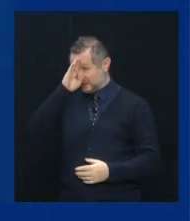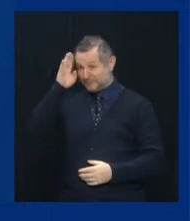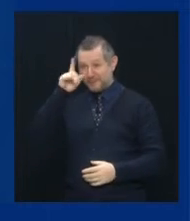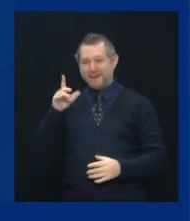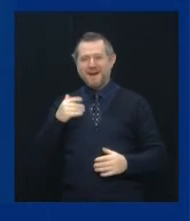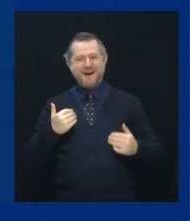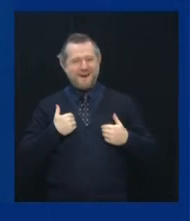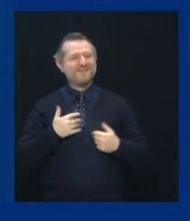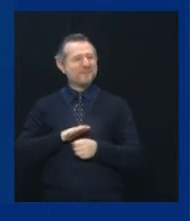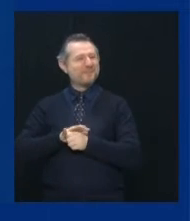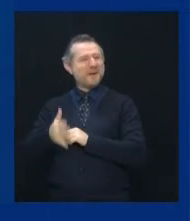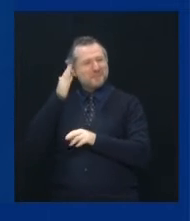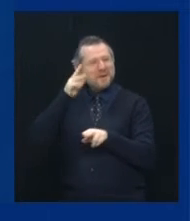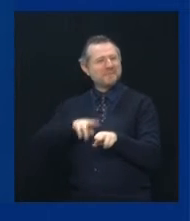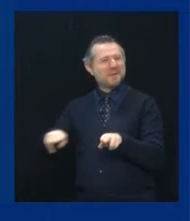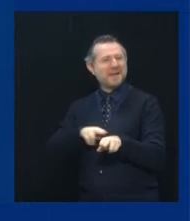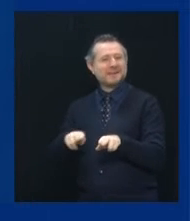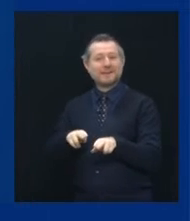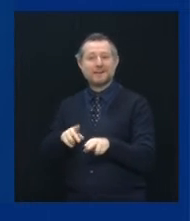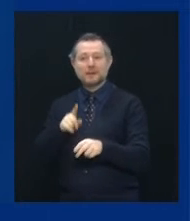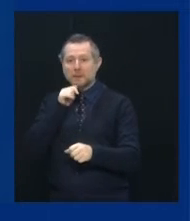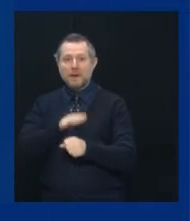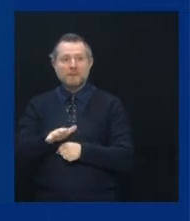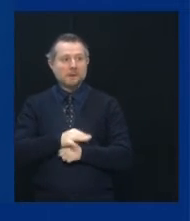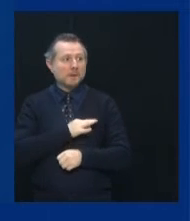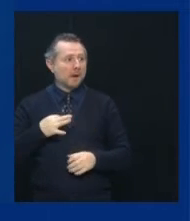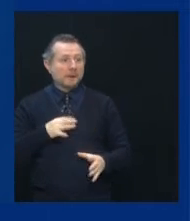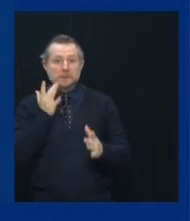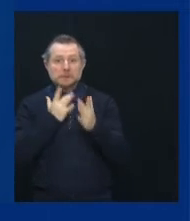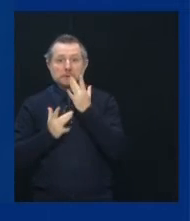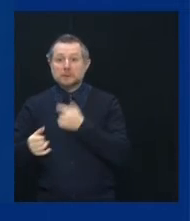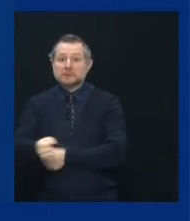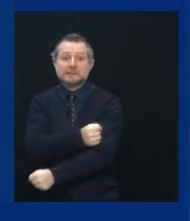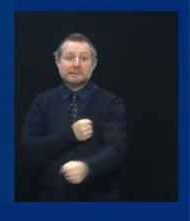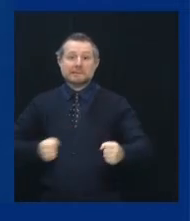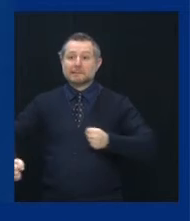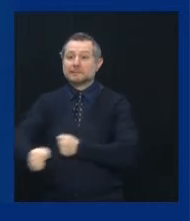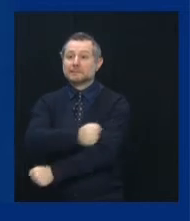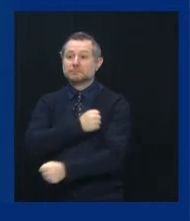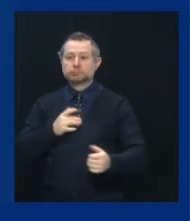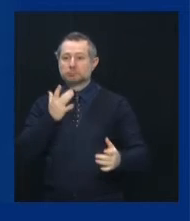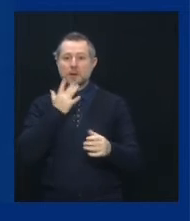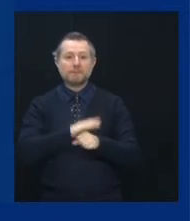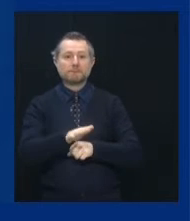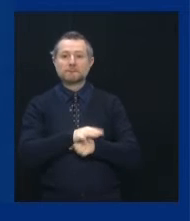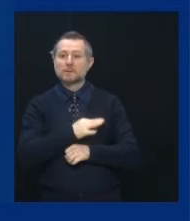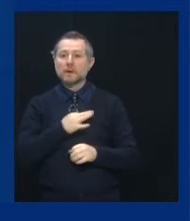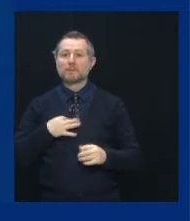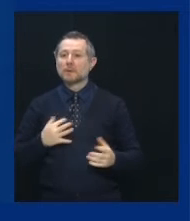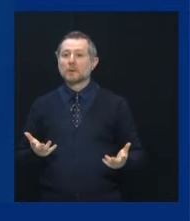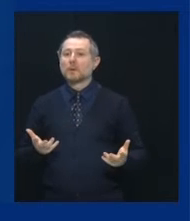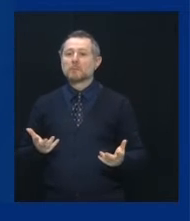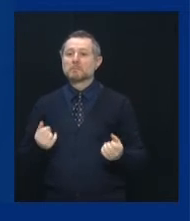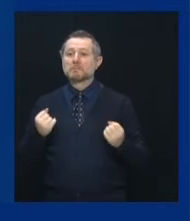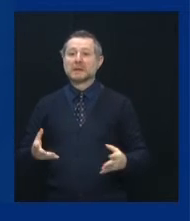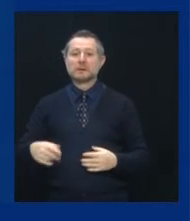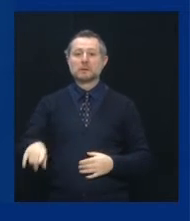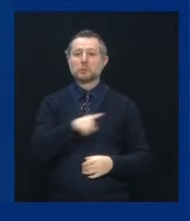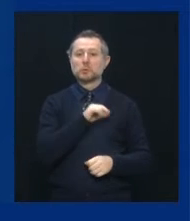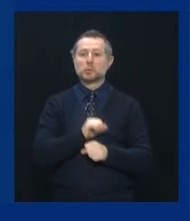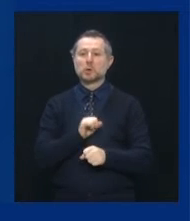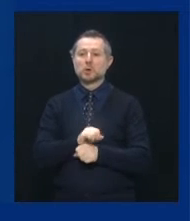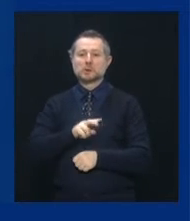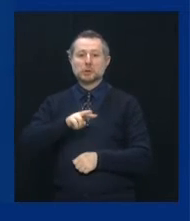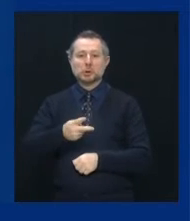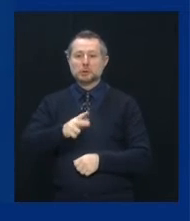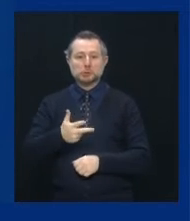staff. Why don't they have the staff? Because the staff is stretched, the nurses are stretched, because the